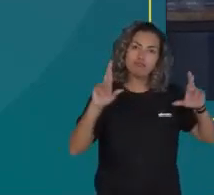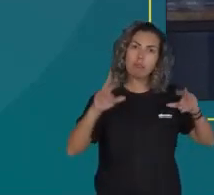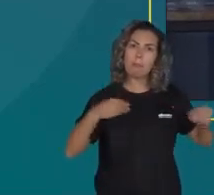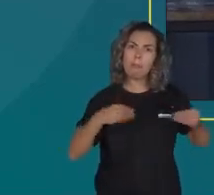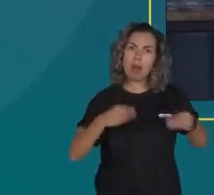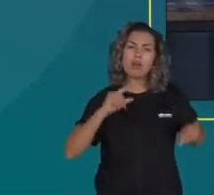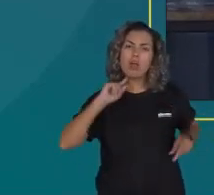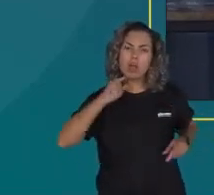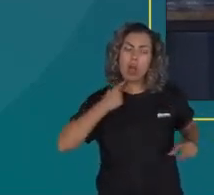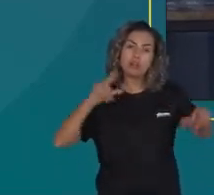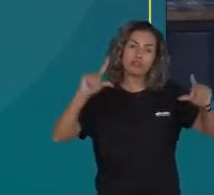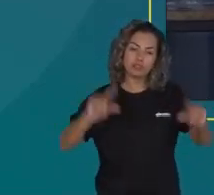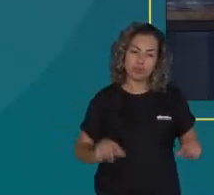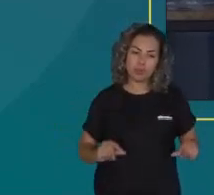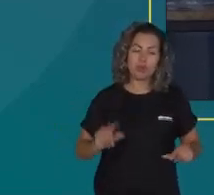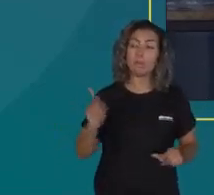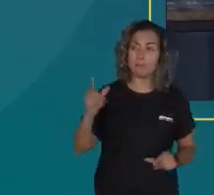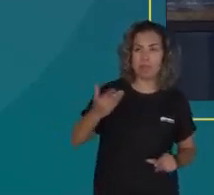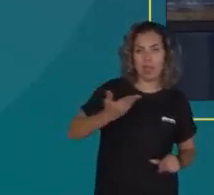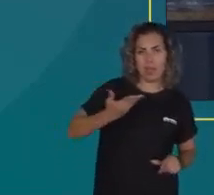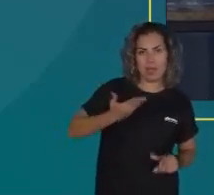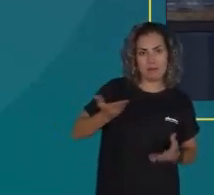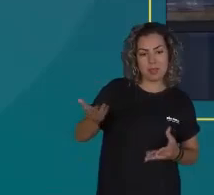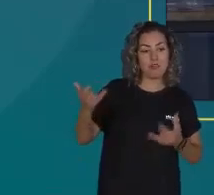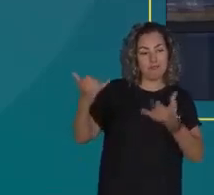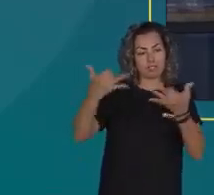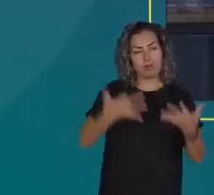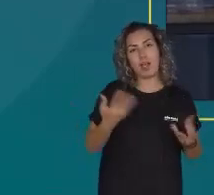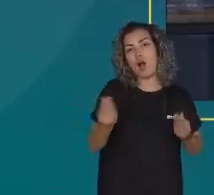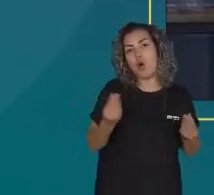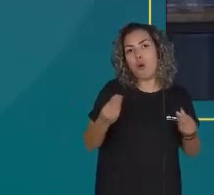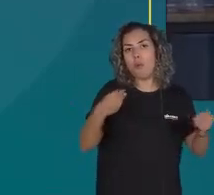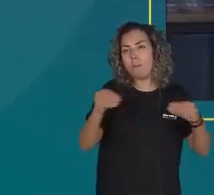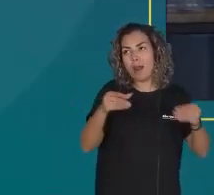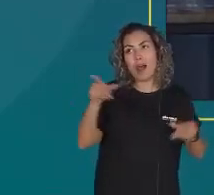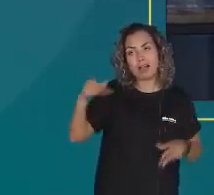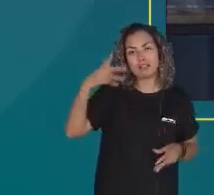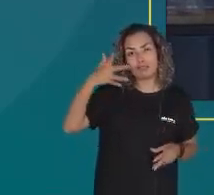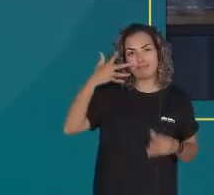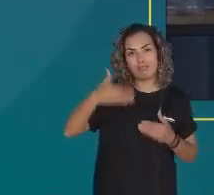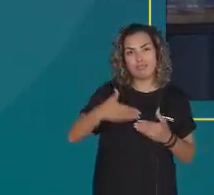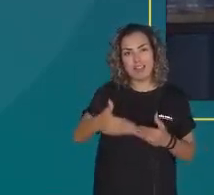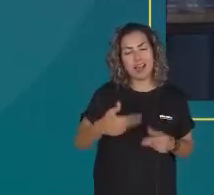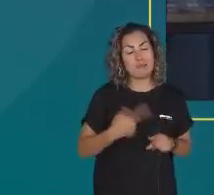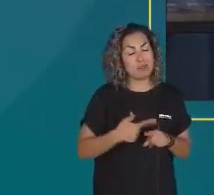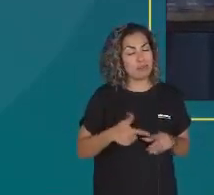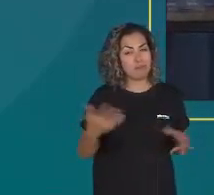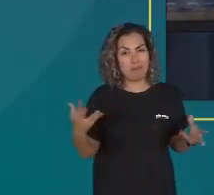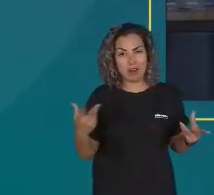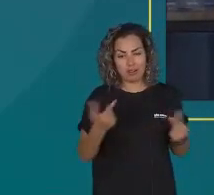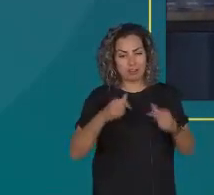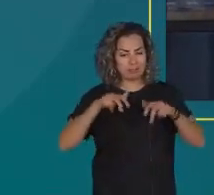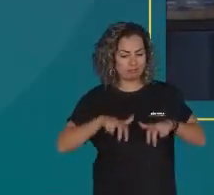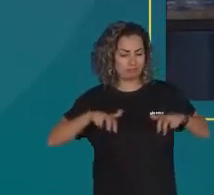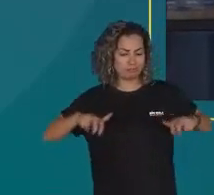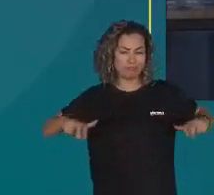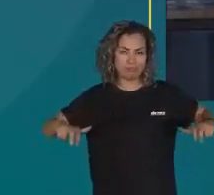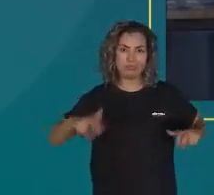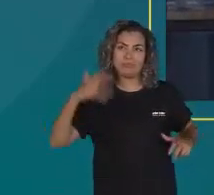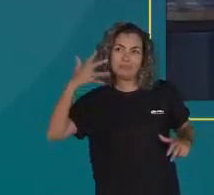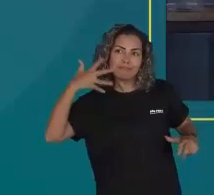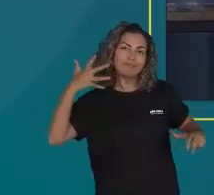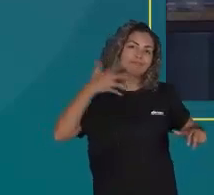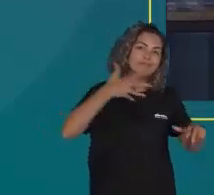about the Plastics Treaty as well. It's like one big family. We have three sessions here, but we're all talking about more or less, you